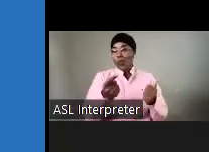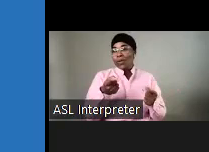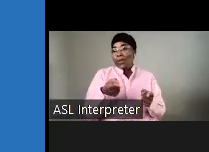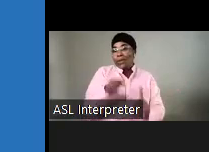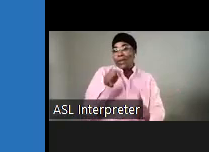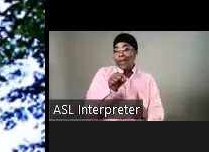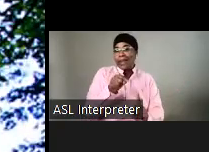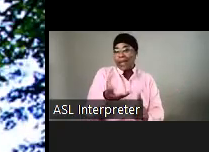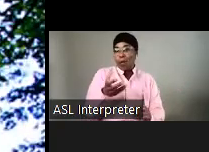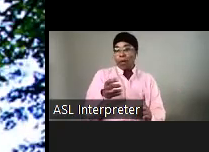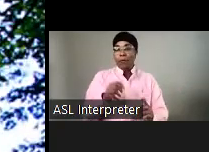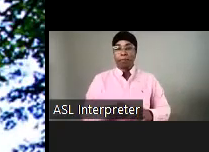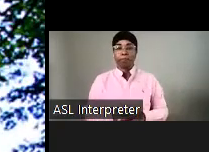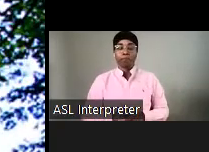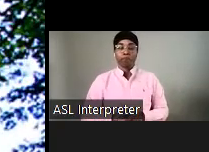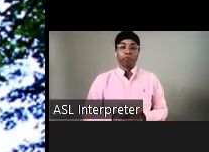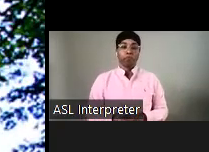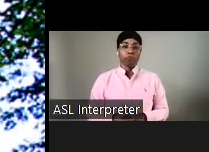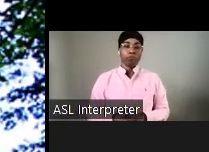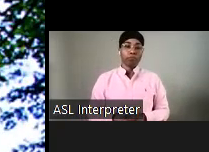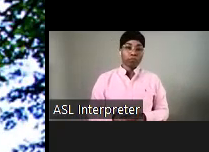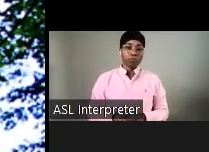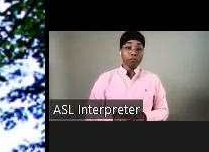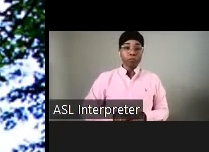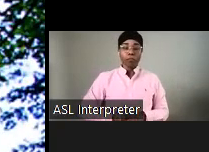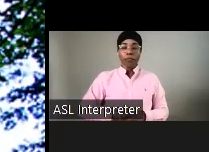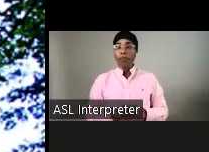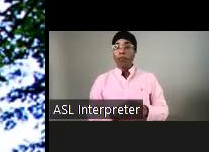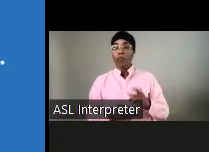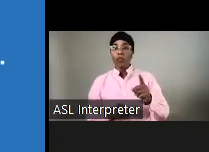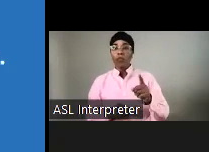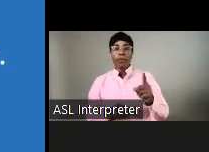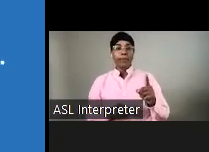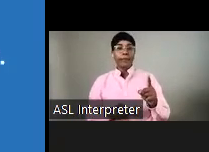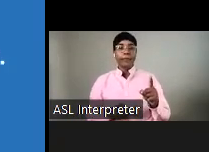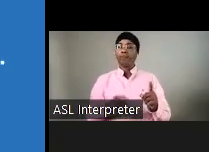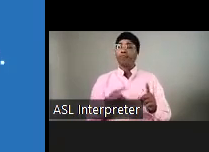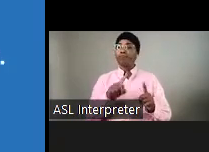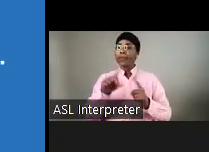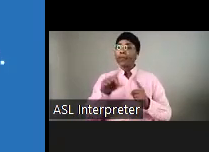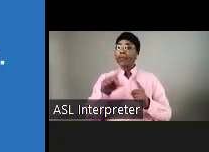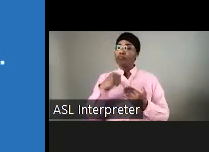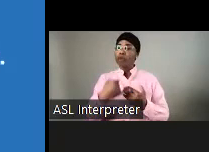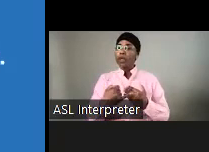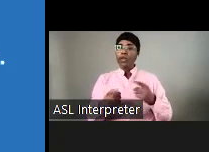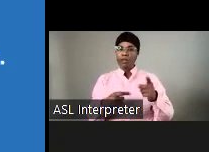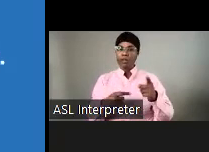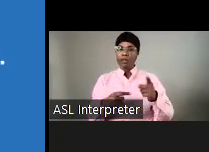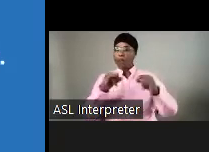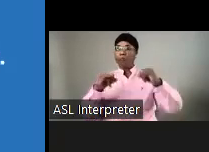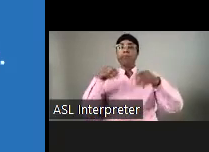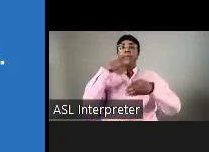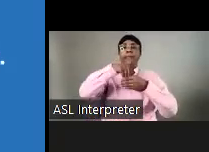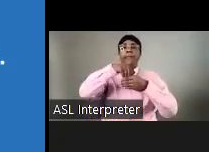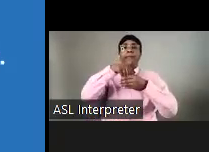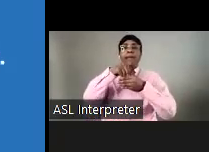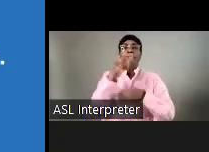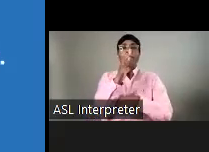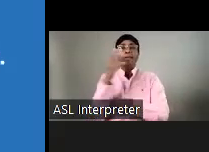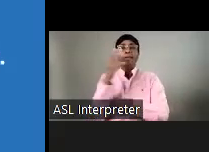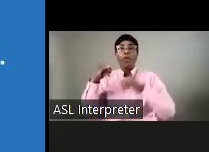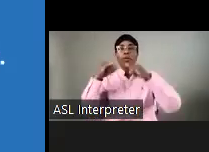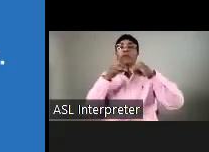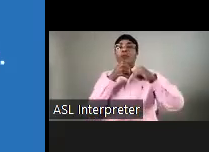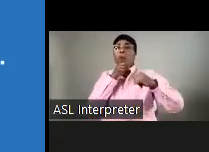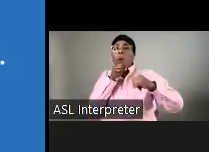thinning TFPA project. And these are the areas that we had that were inside the Chippewa National Forest, which is kind of the